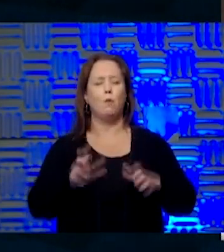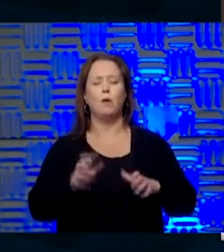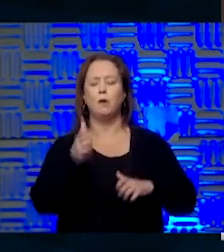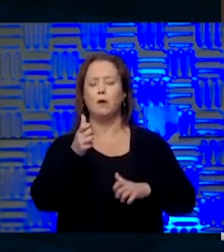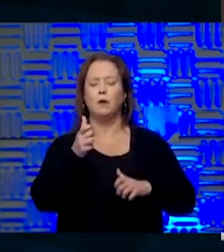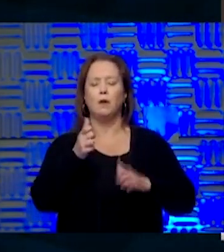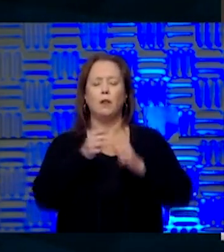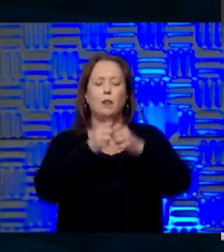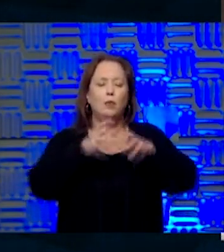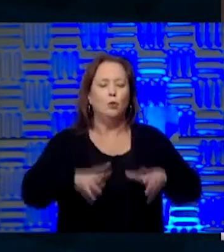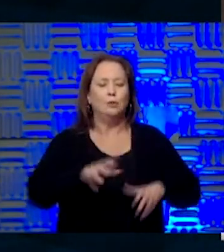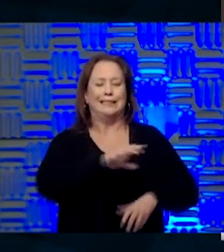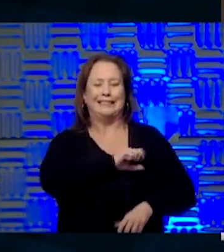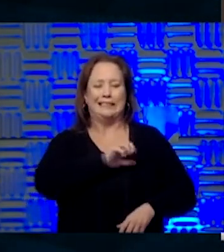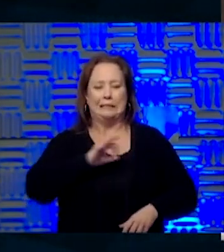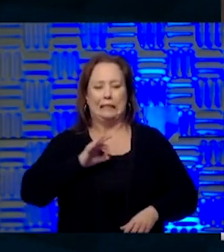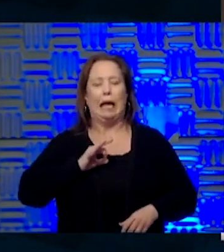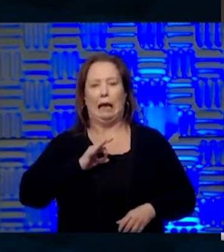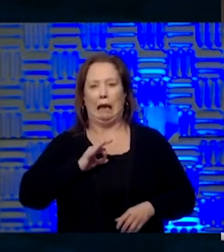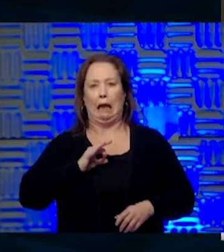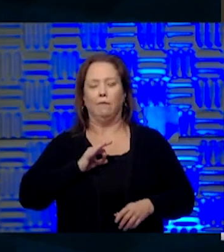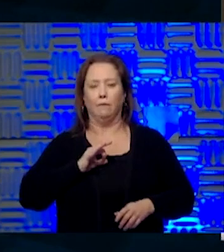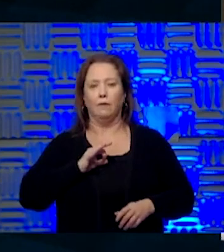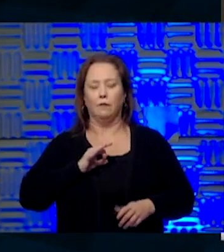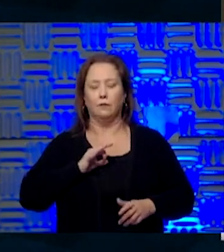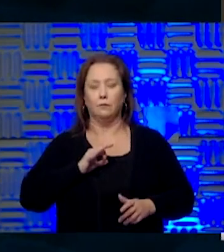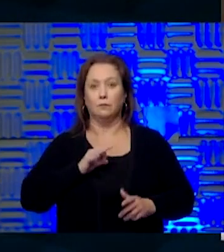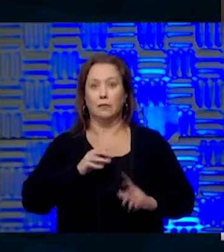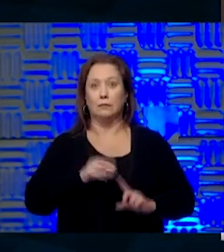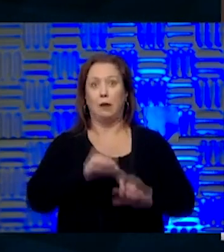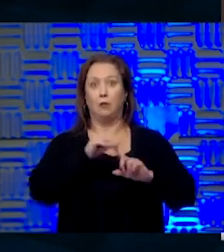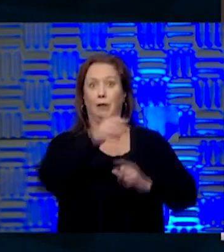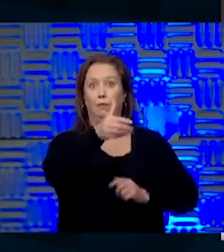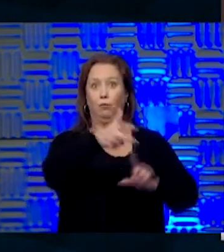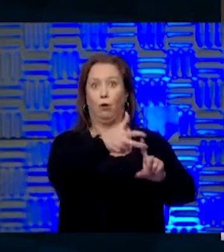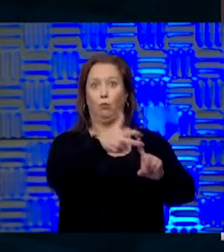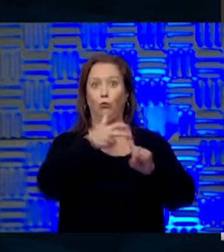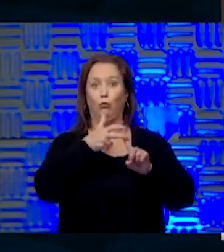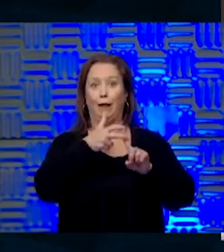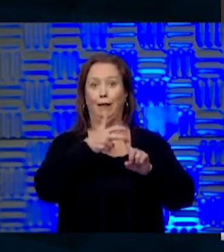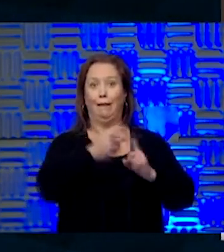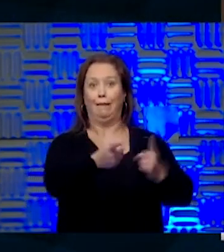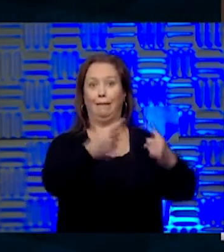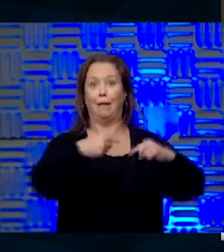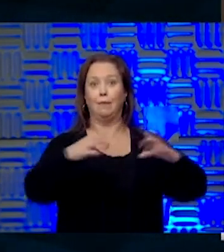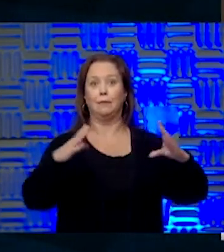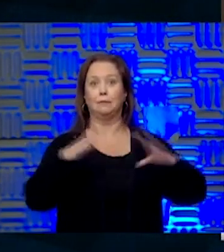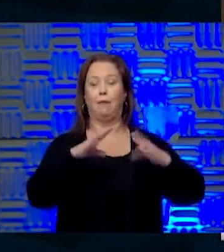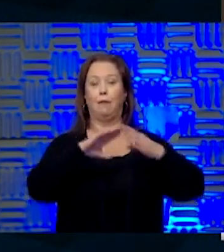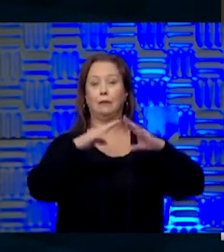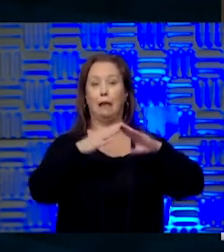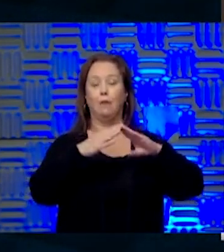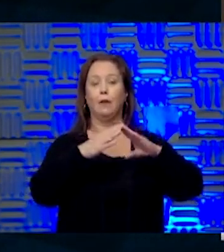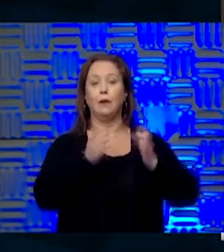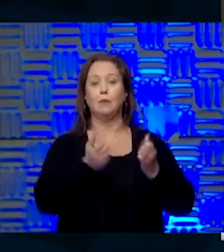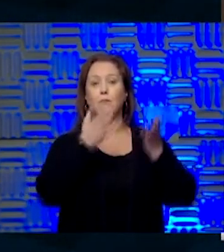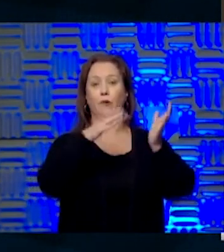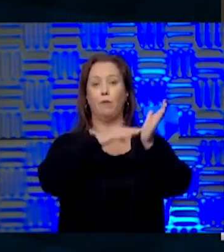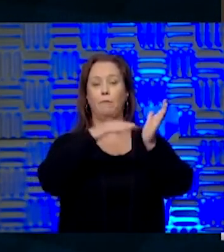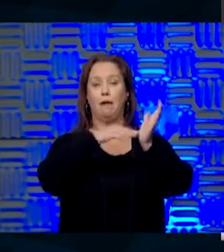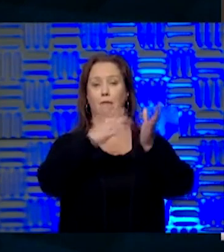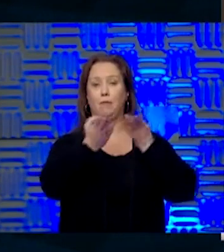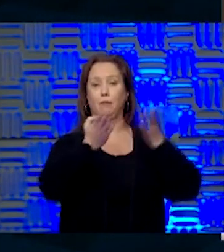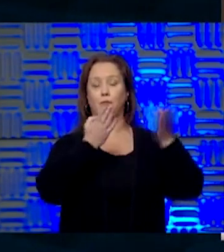spent time, effort at recruiting to come to our small towns and to perform medical services to the